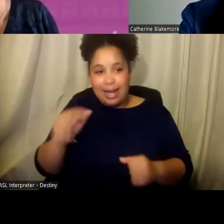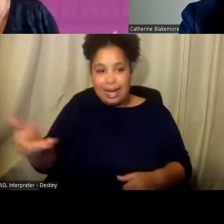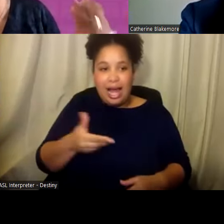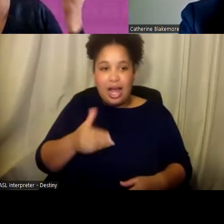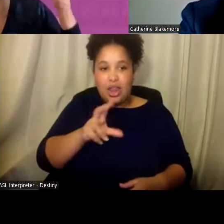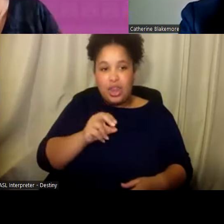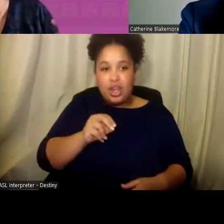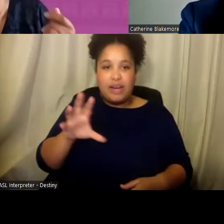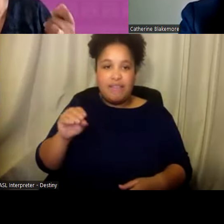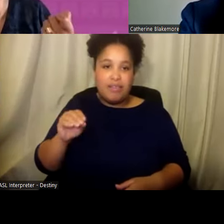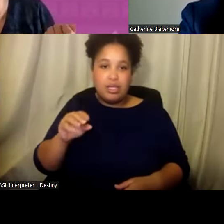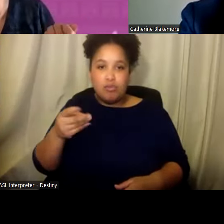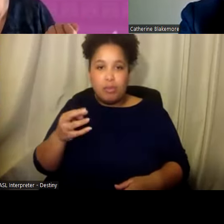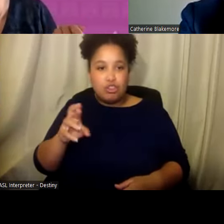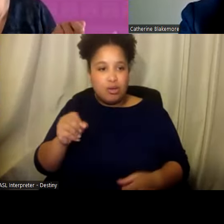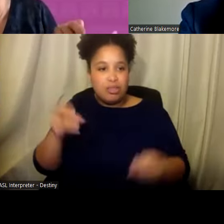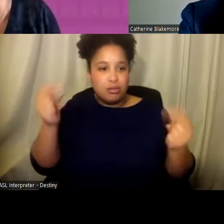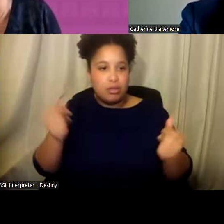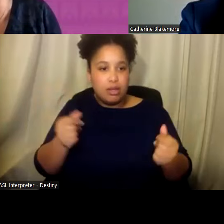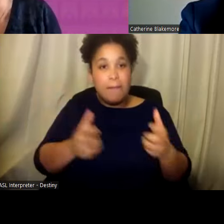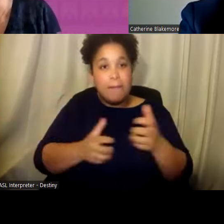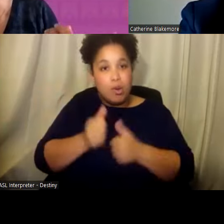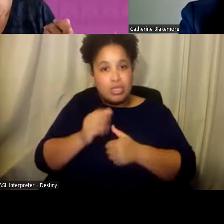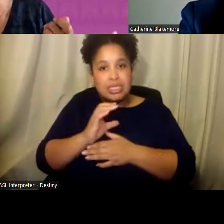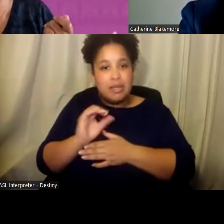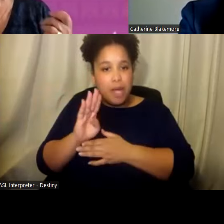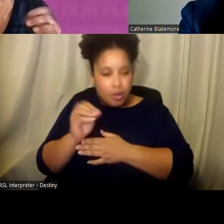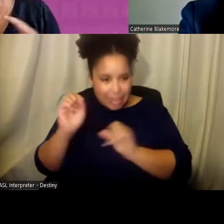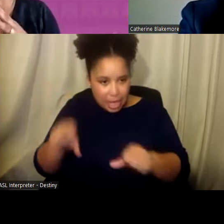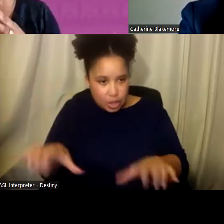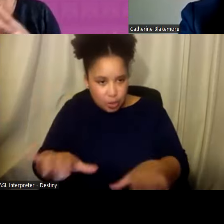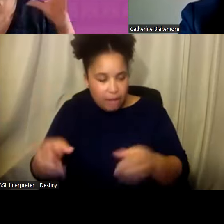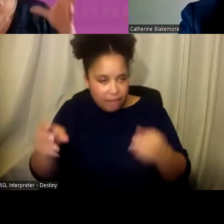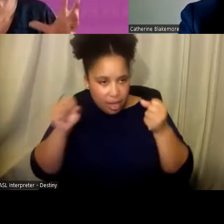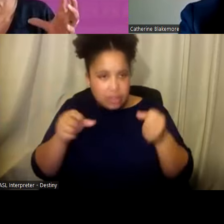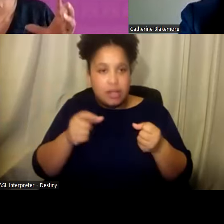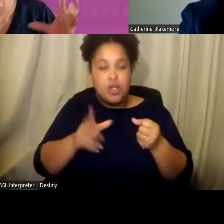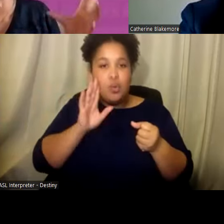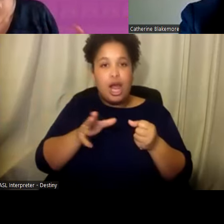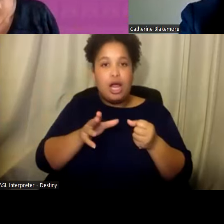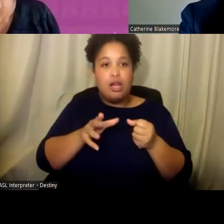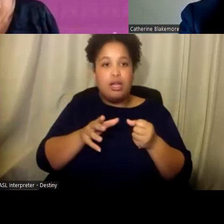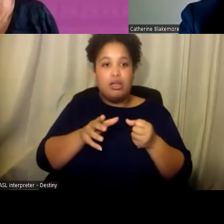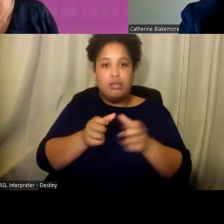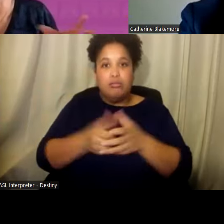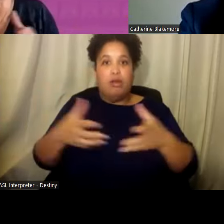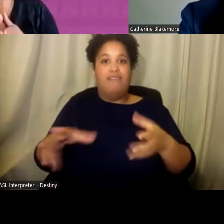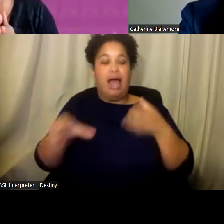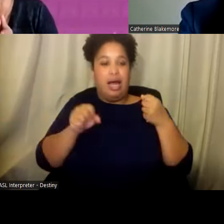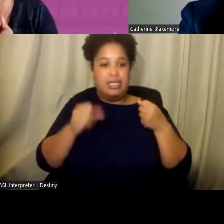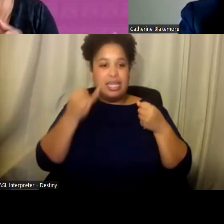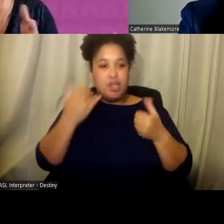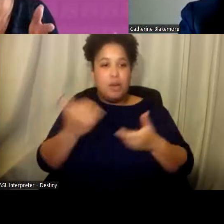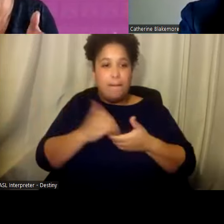30, 50 promotoras like that. And many CBOs can do that. So you're more likely to reach scale if you partner with CBOs. We